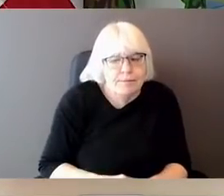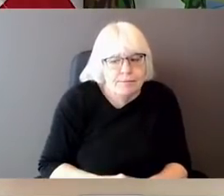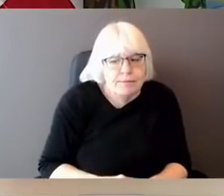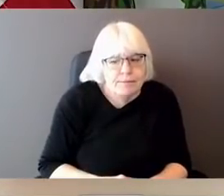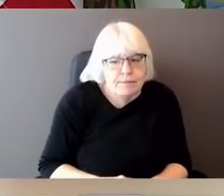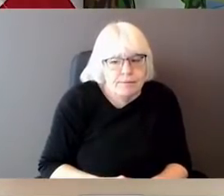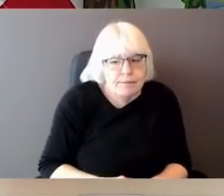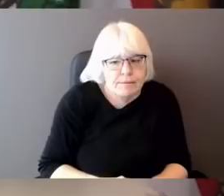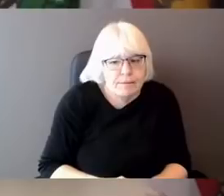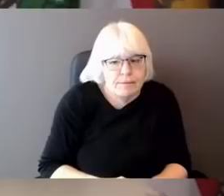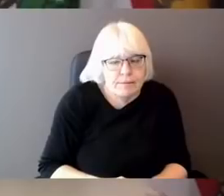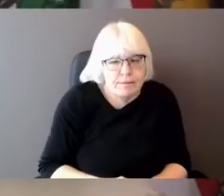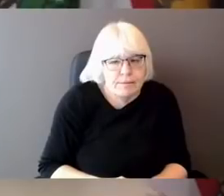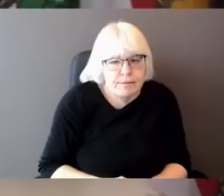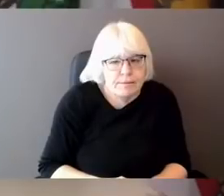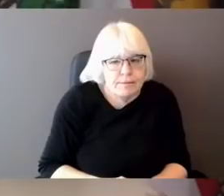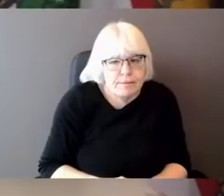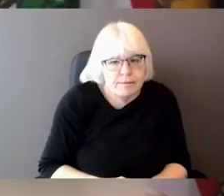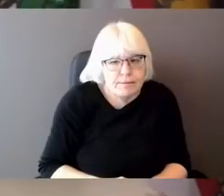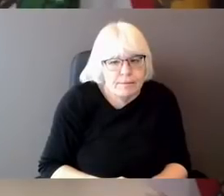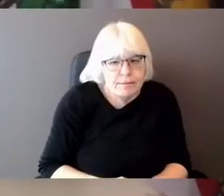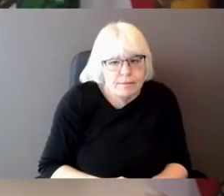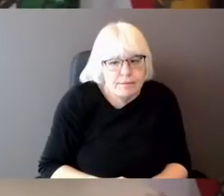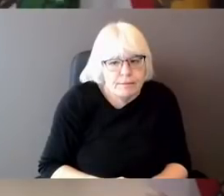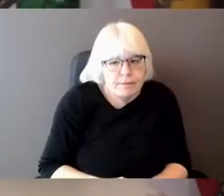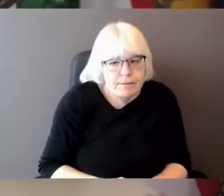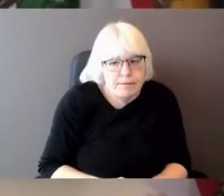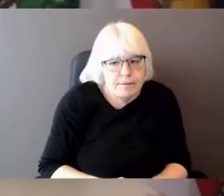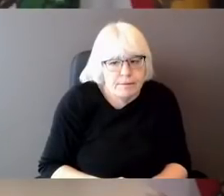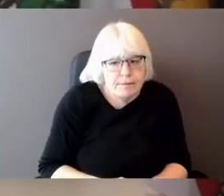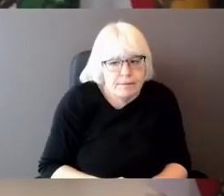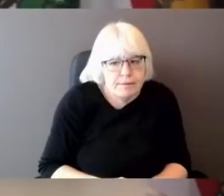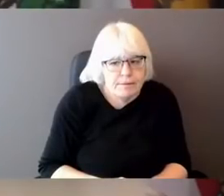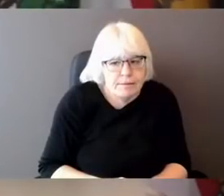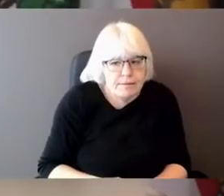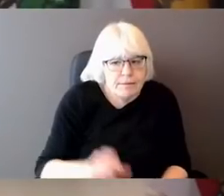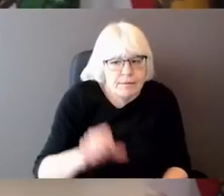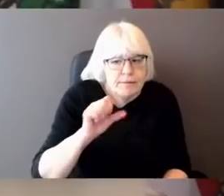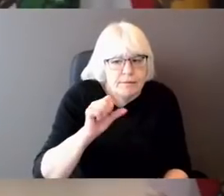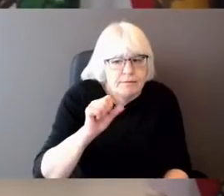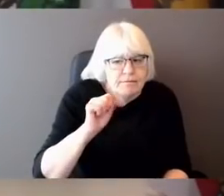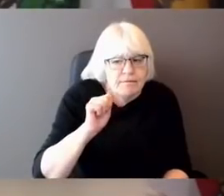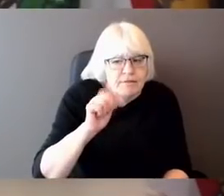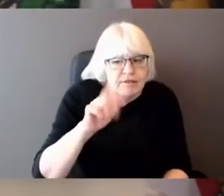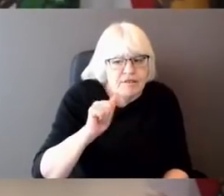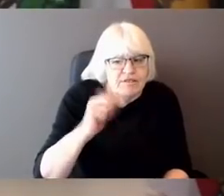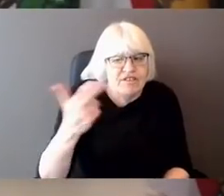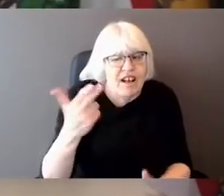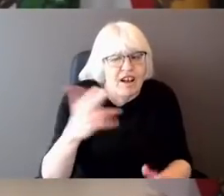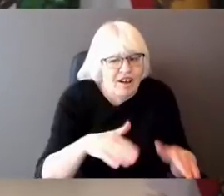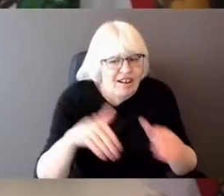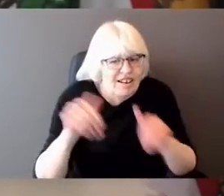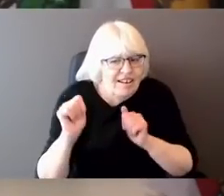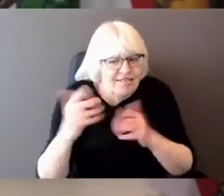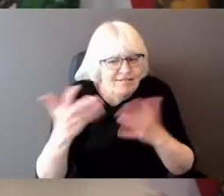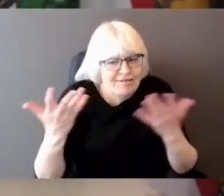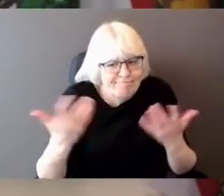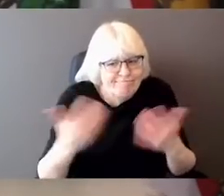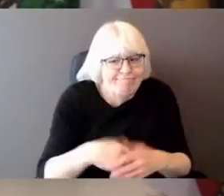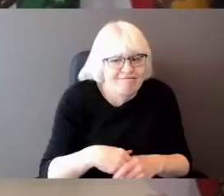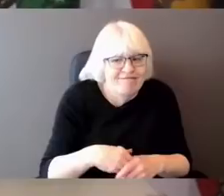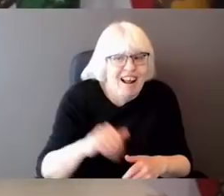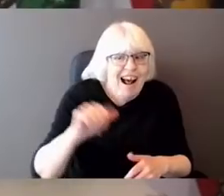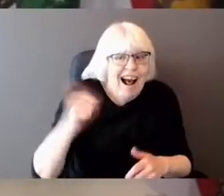Sarah might have left us, but I think Julien is volunteering with his hand up to take her place